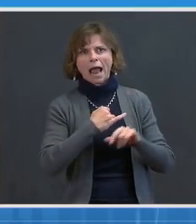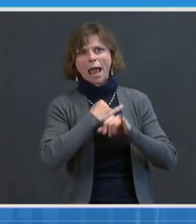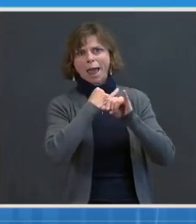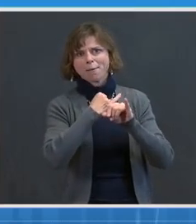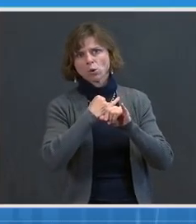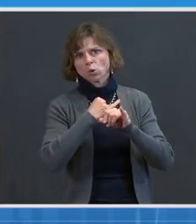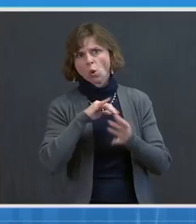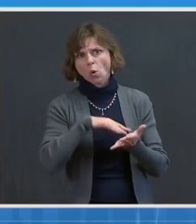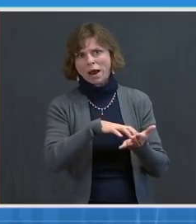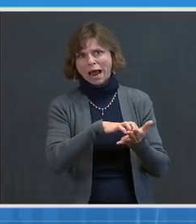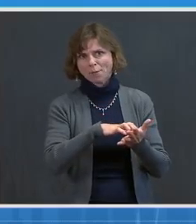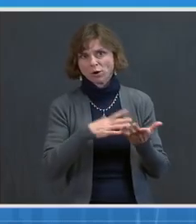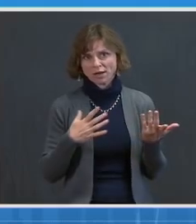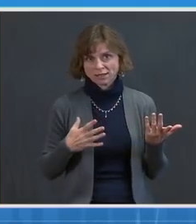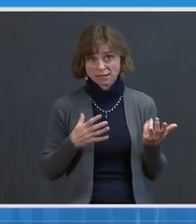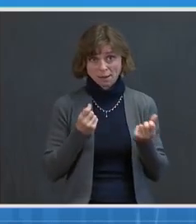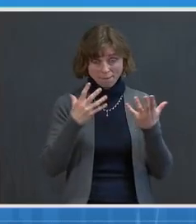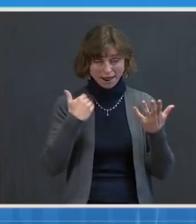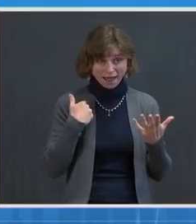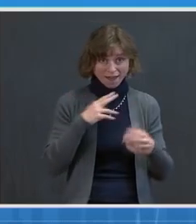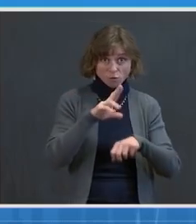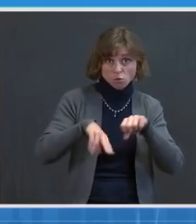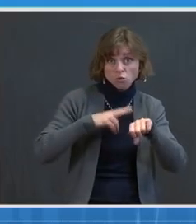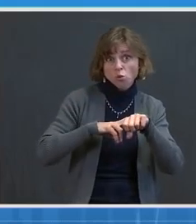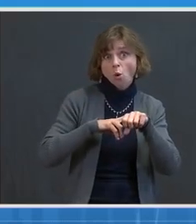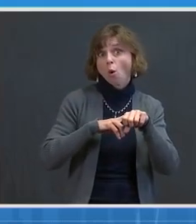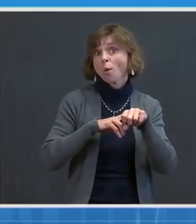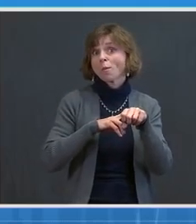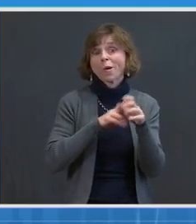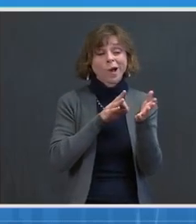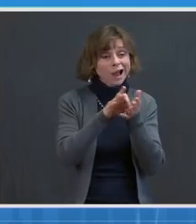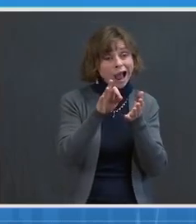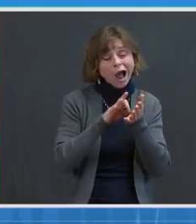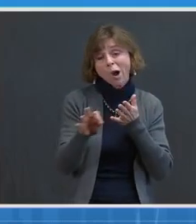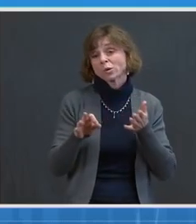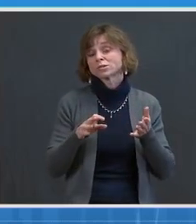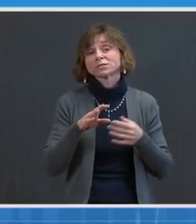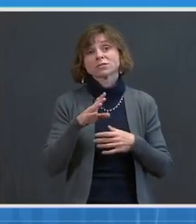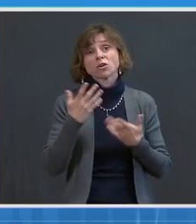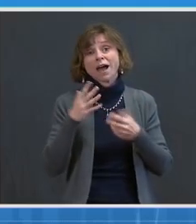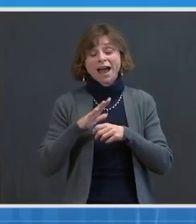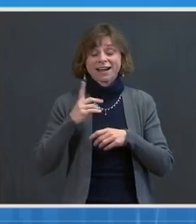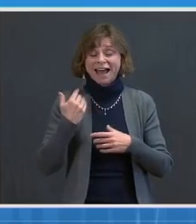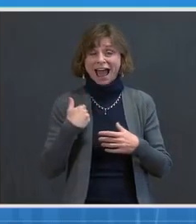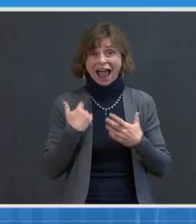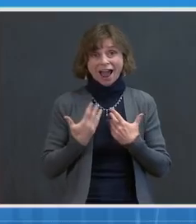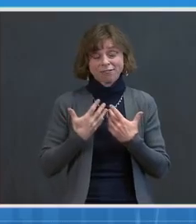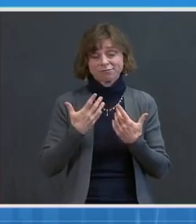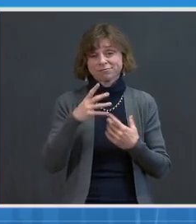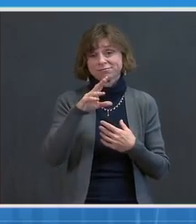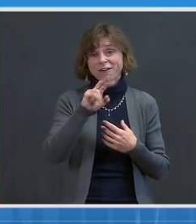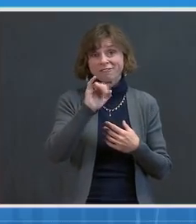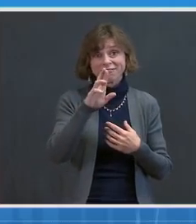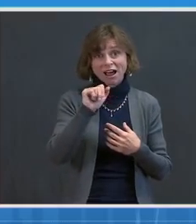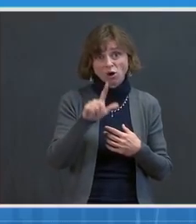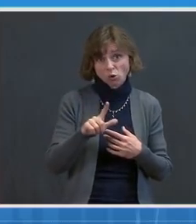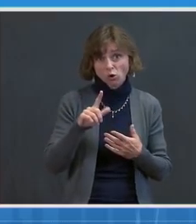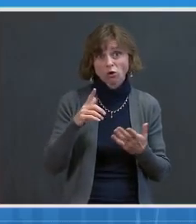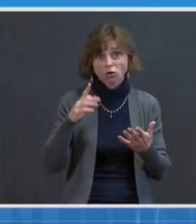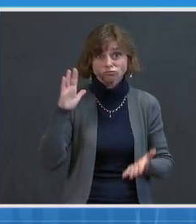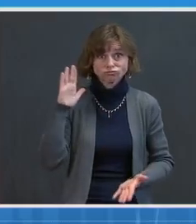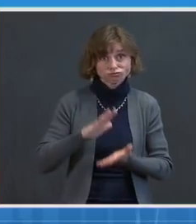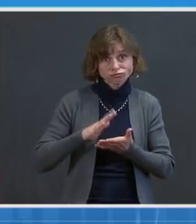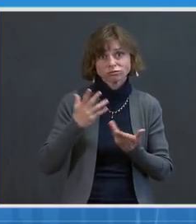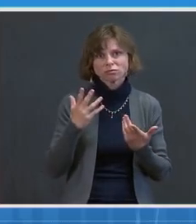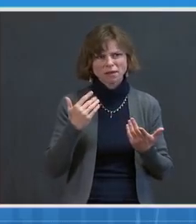who have normal CD4 counts, who have their viral loads suppressed by combination antiretroviral therapy, have relatively